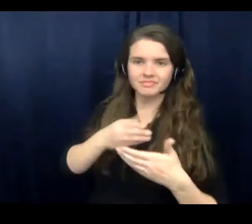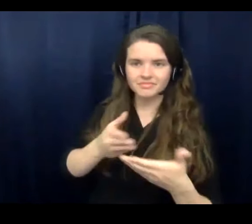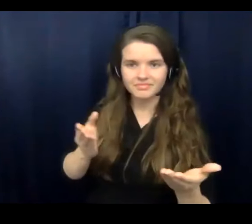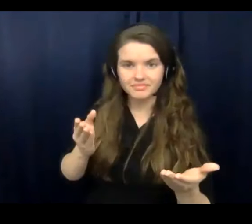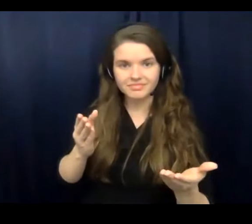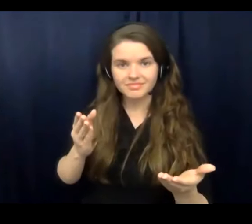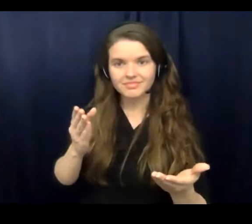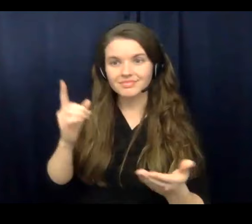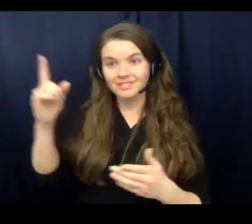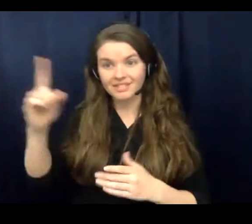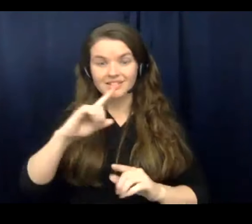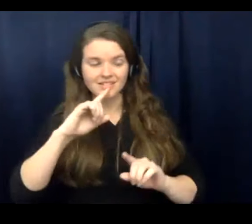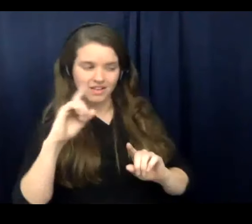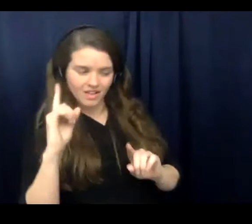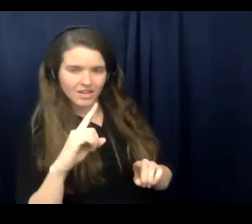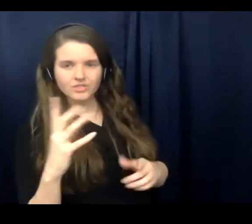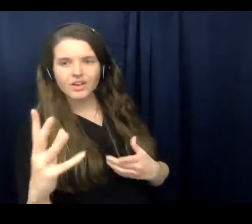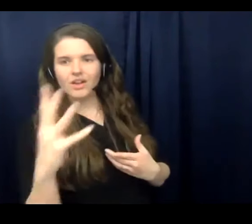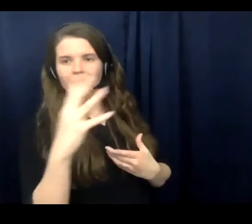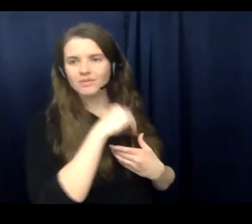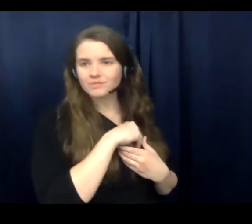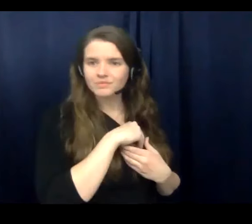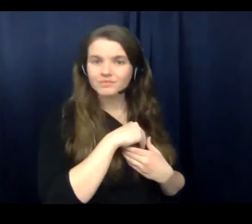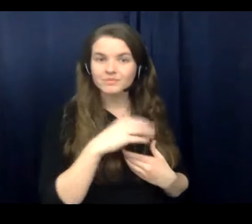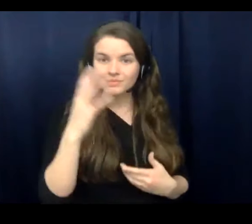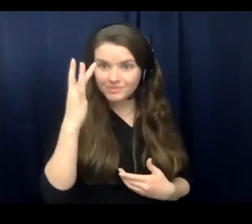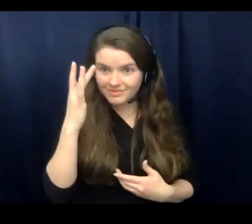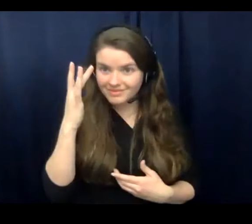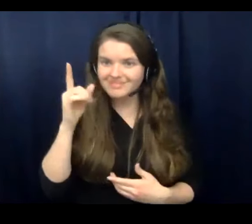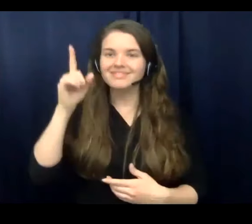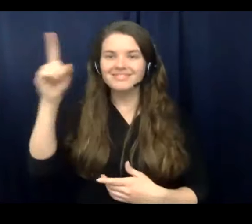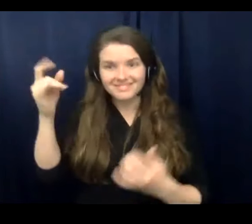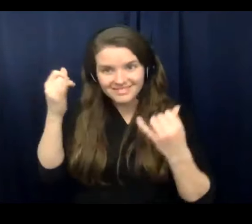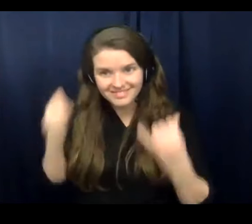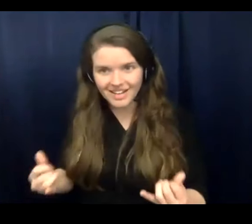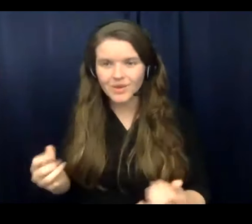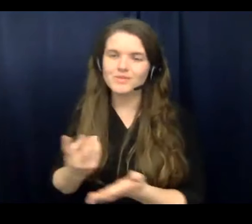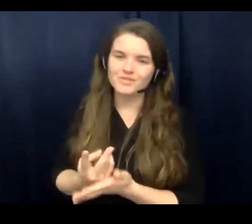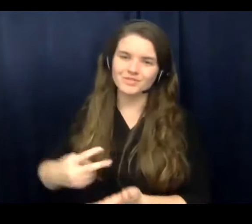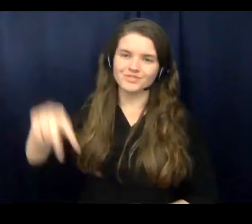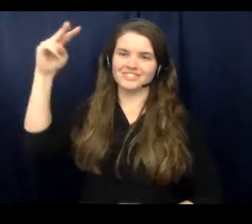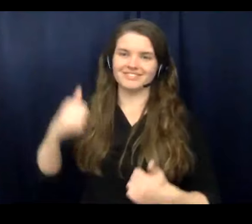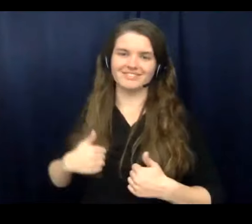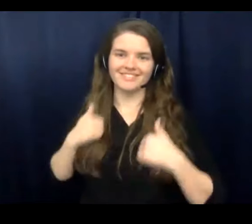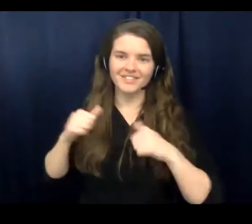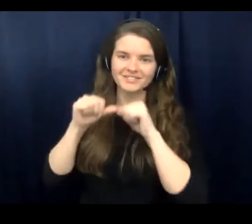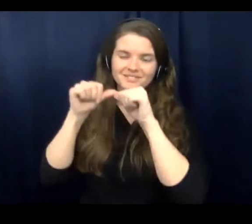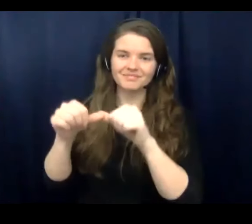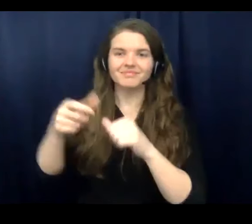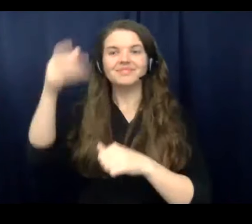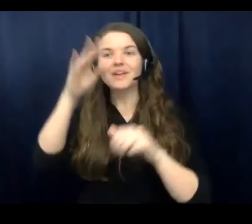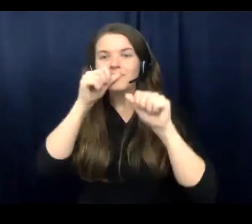he answers that prayer is because he is risen. God bless you, and may you go and